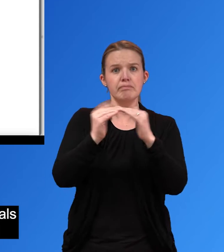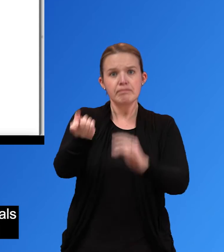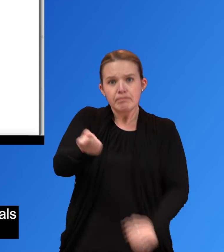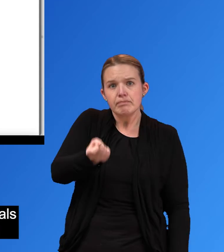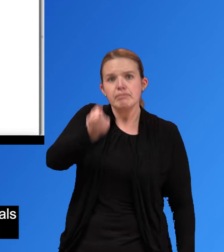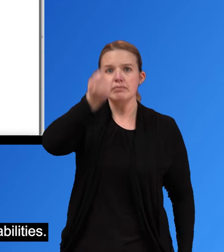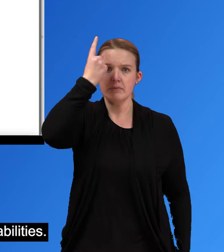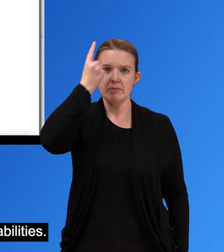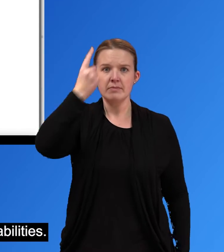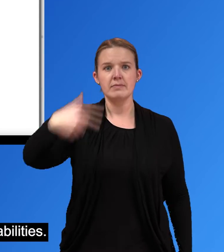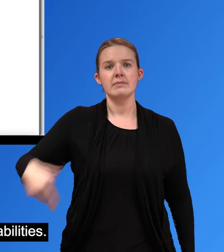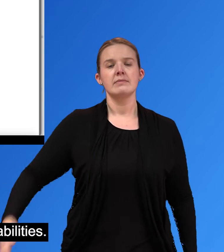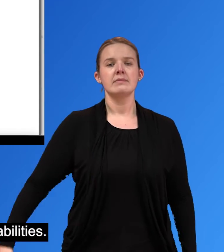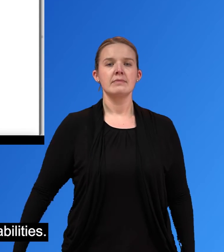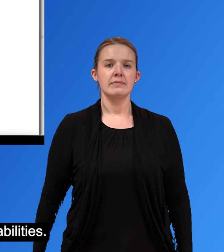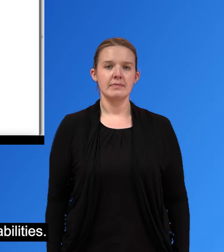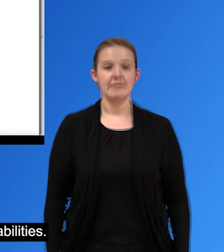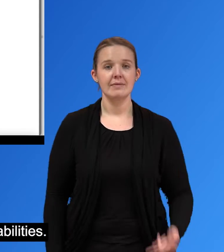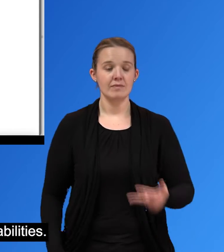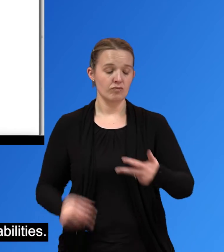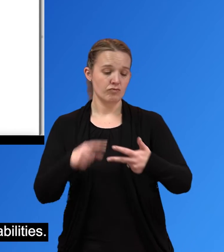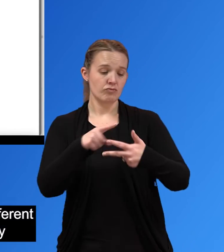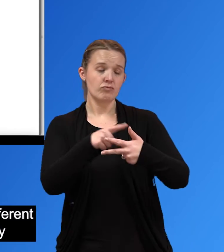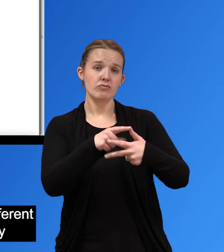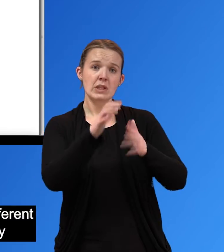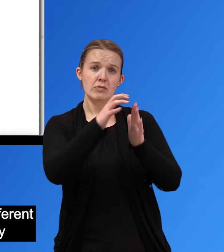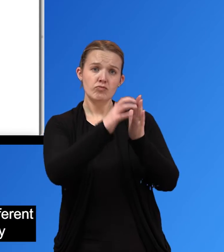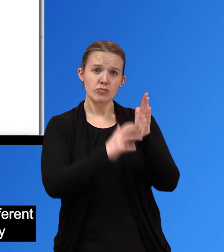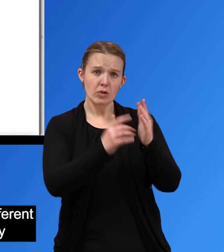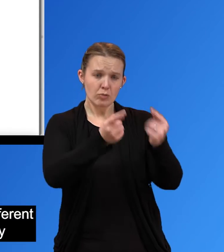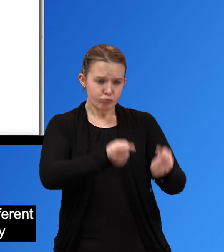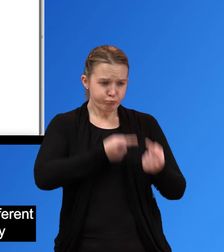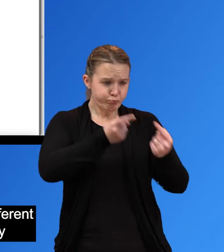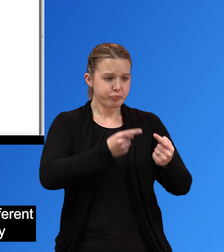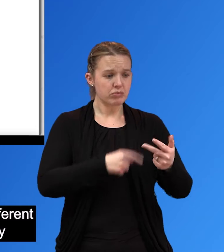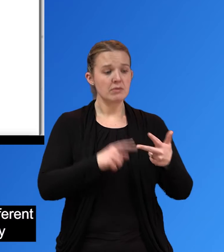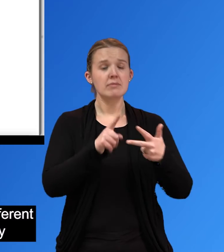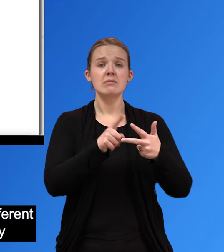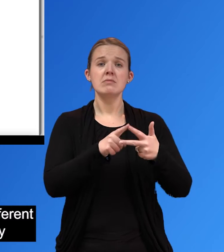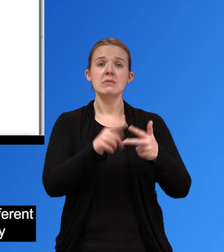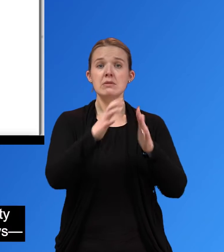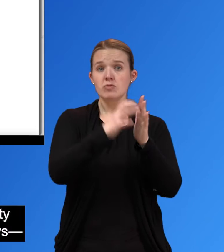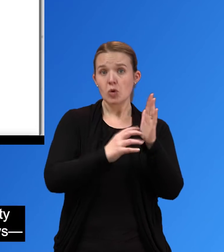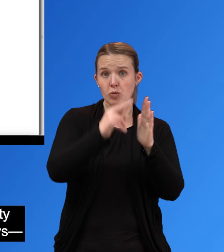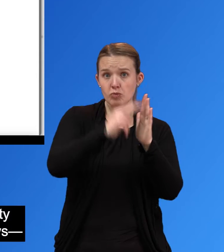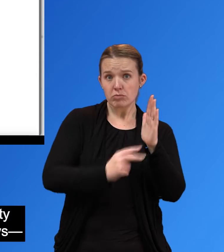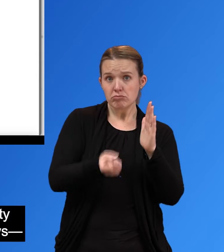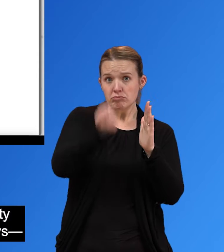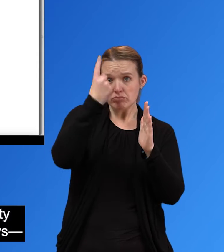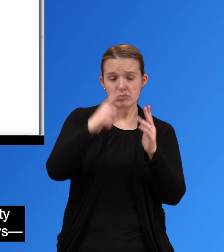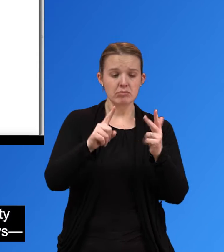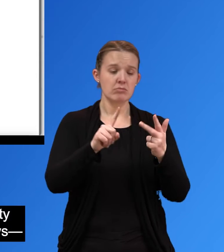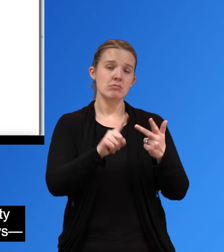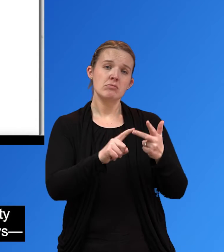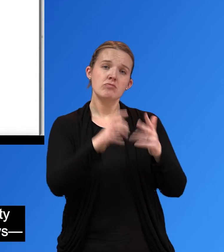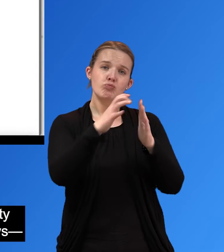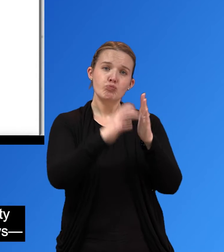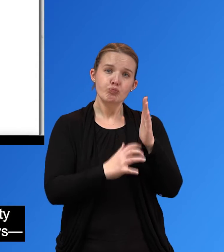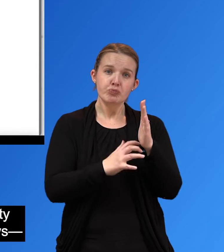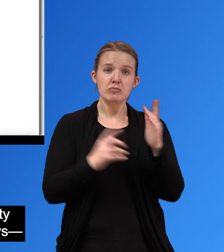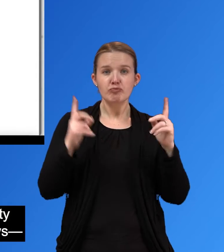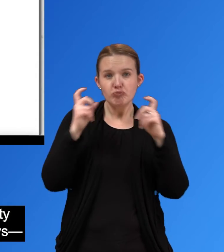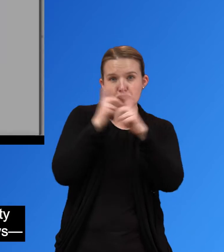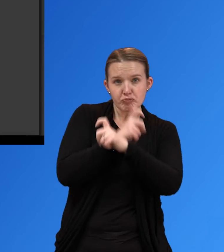individuals with intellectual and developmental disabilities. Text complexity is different from text difficulty and text readability in the following